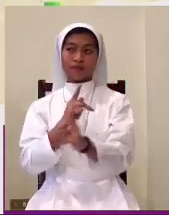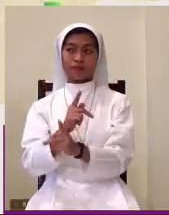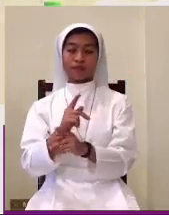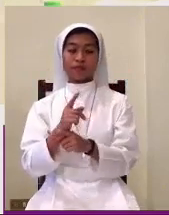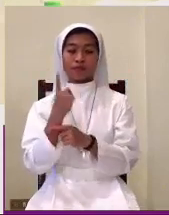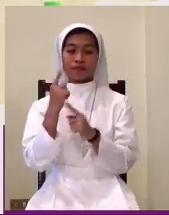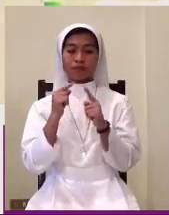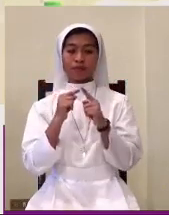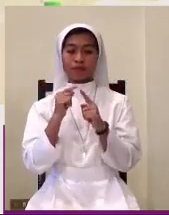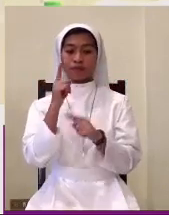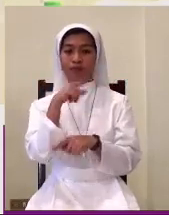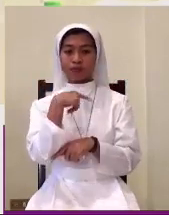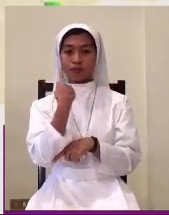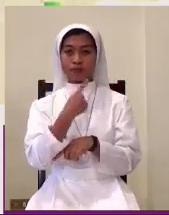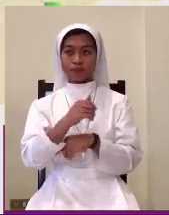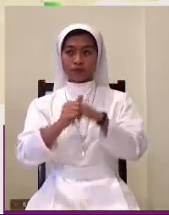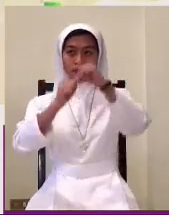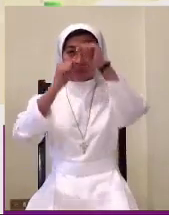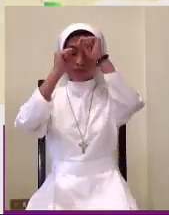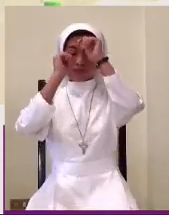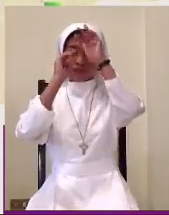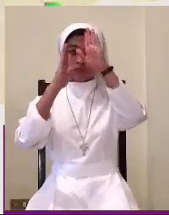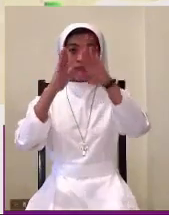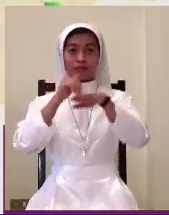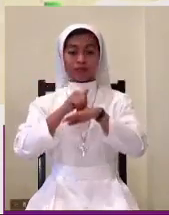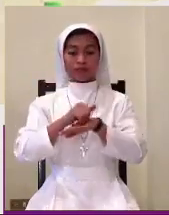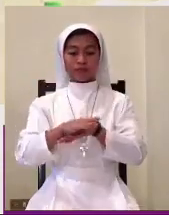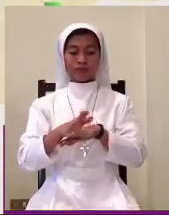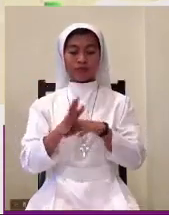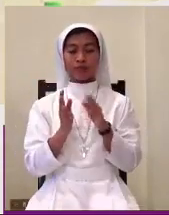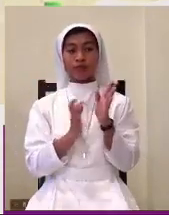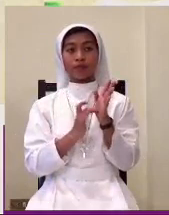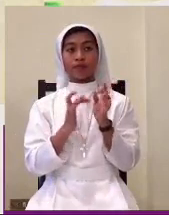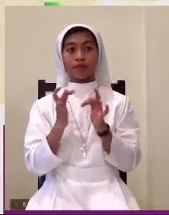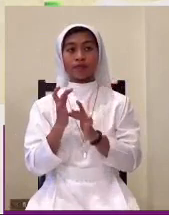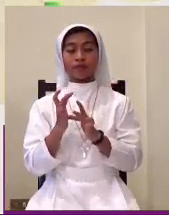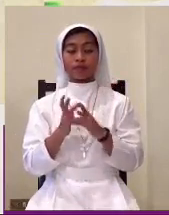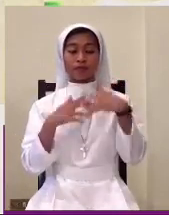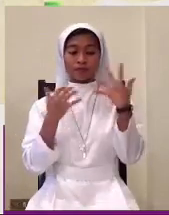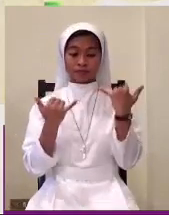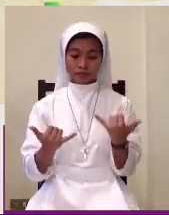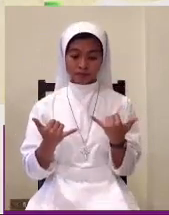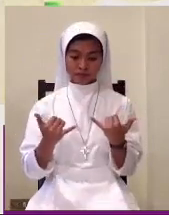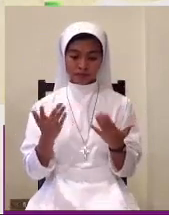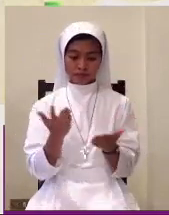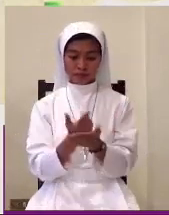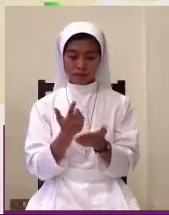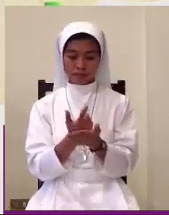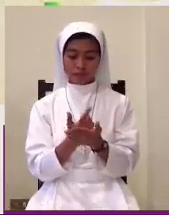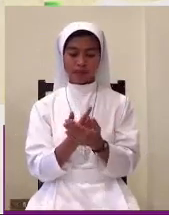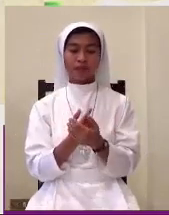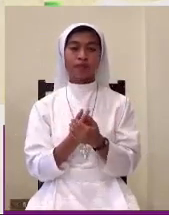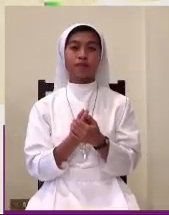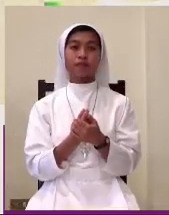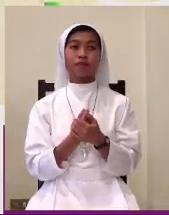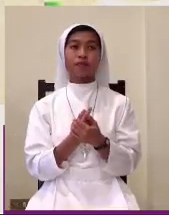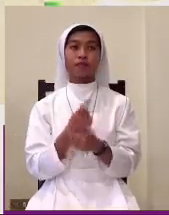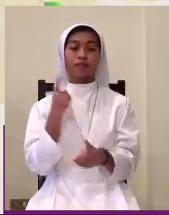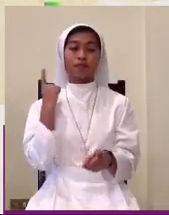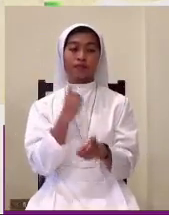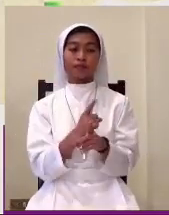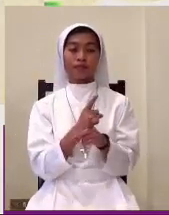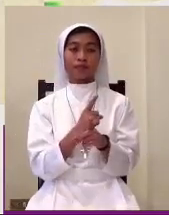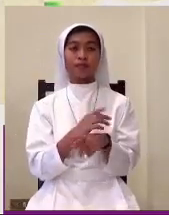him. And this is the logic that we find in the Gospel of John. We are told in